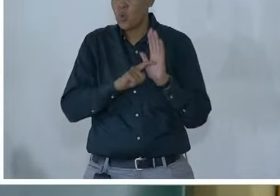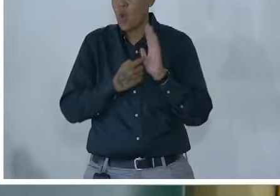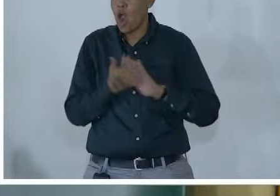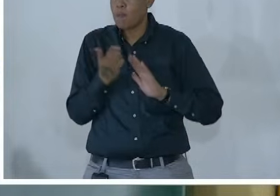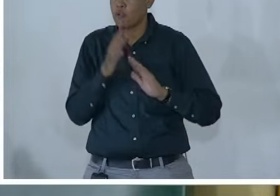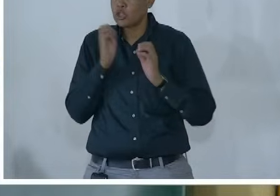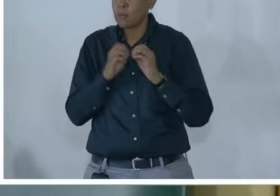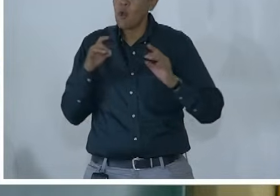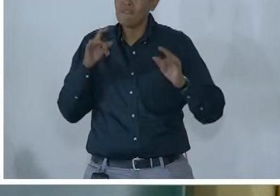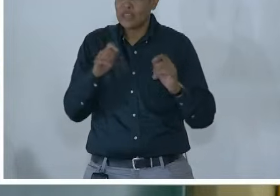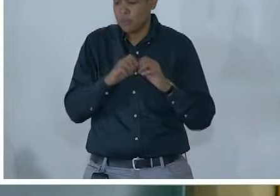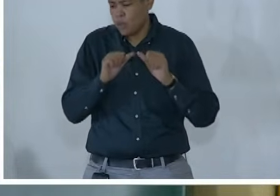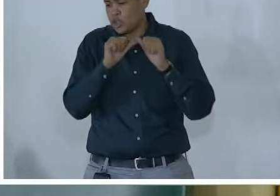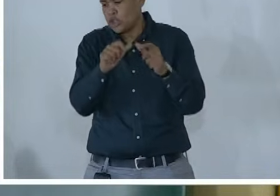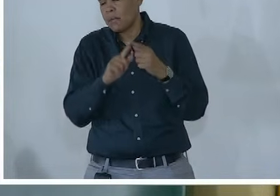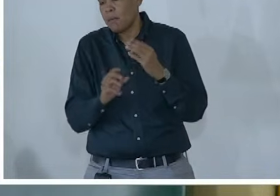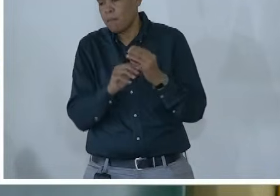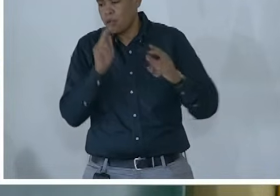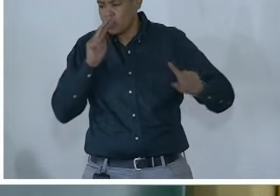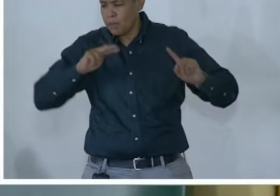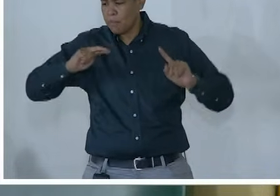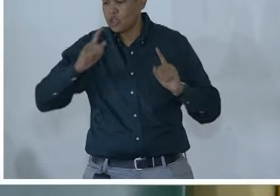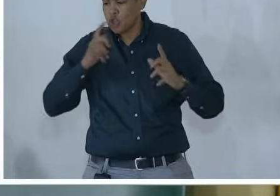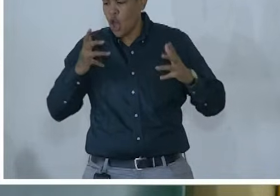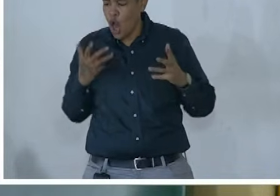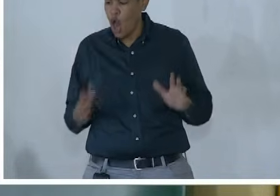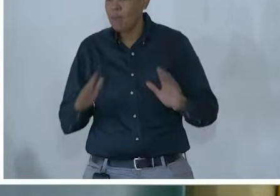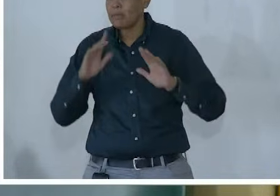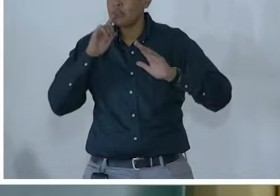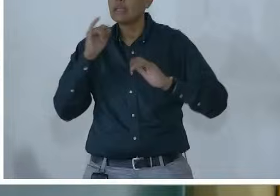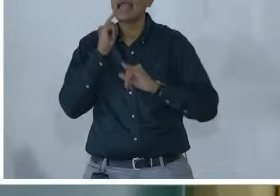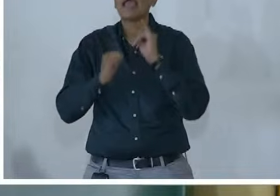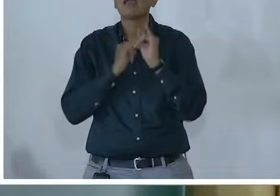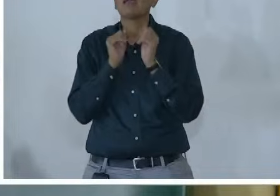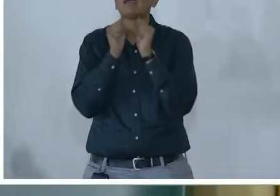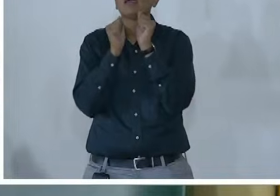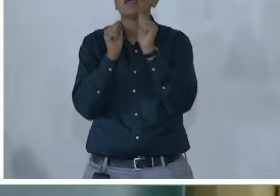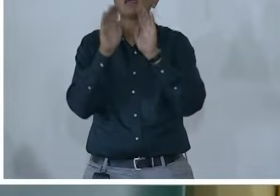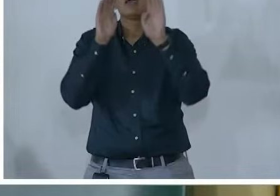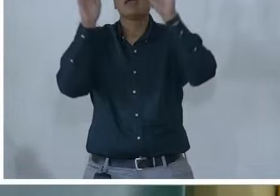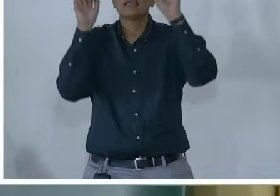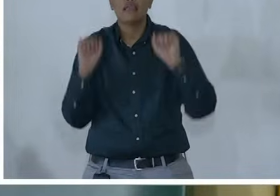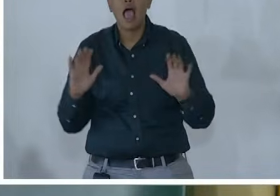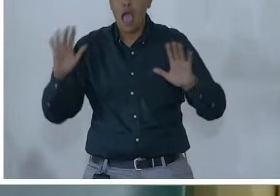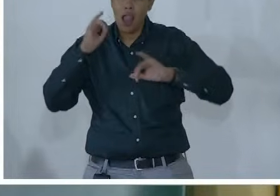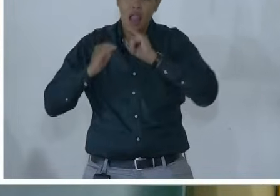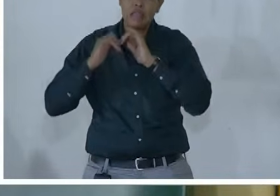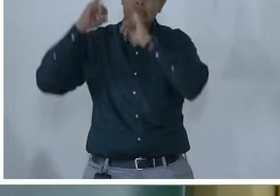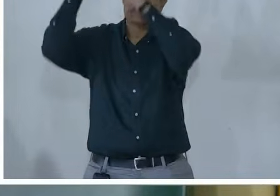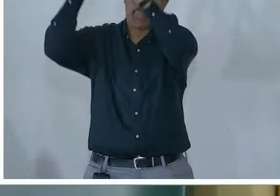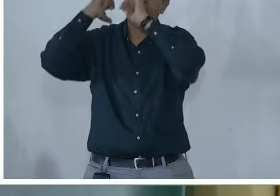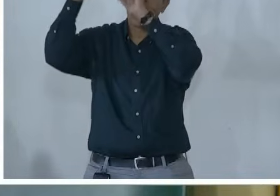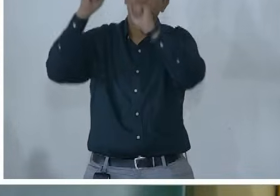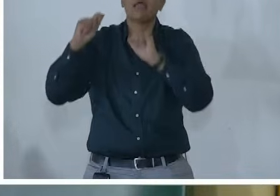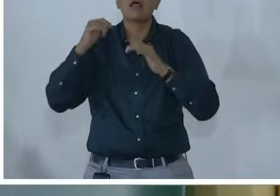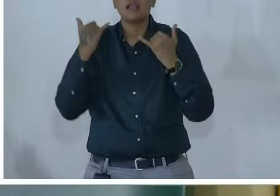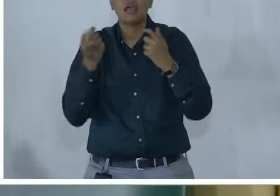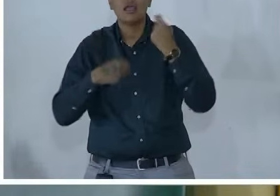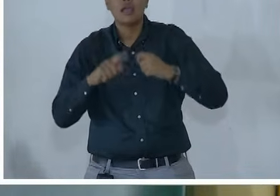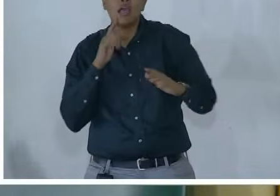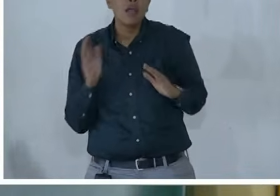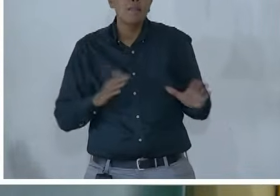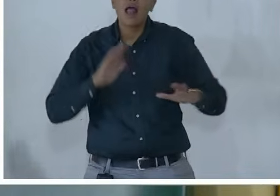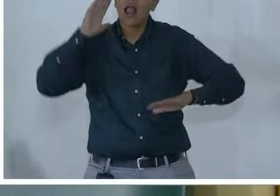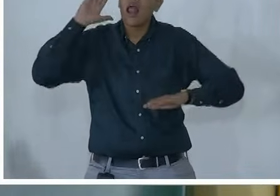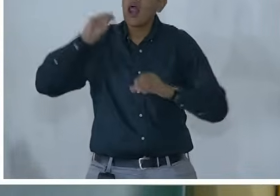efficient, sustainable, and positioned to compete internationally. That is why in the modernization plan, it includes the